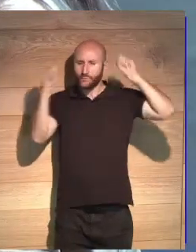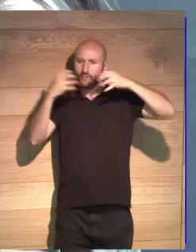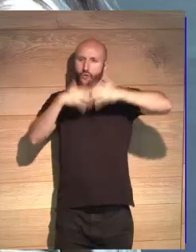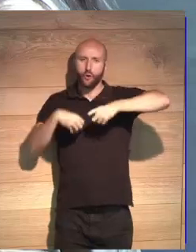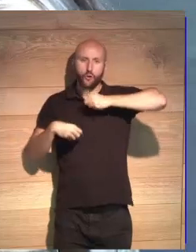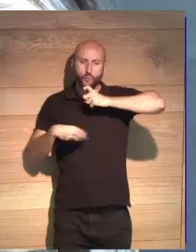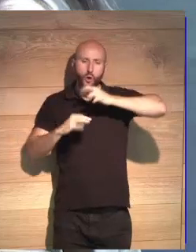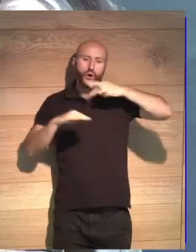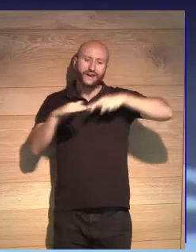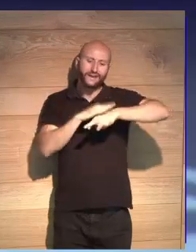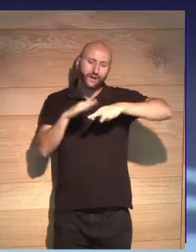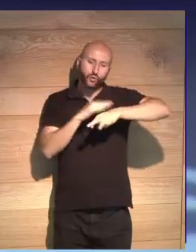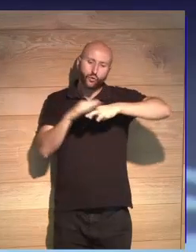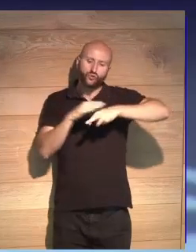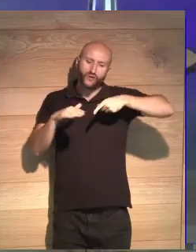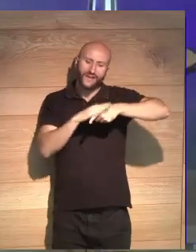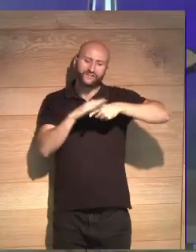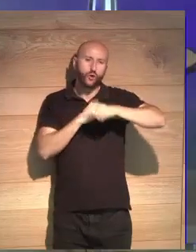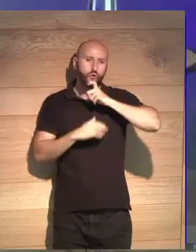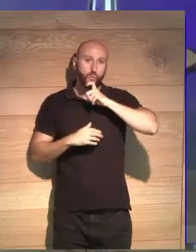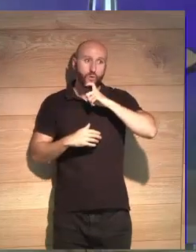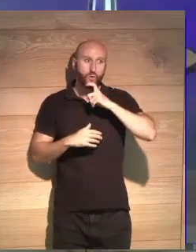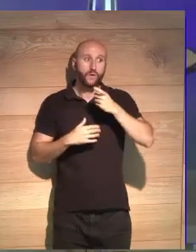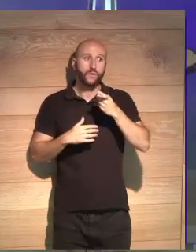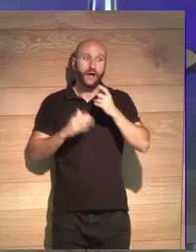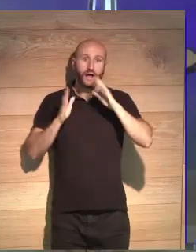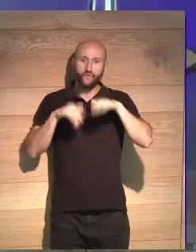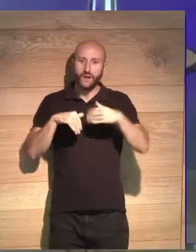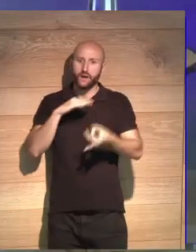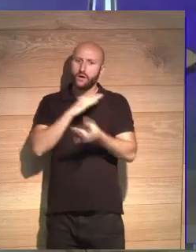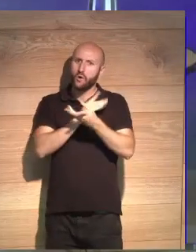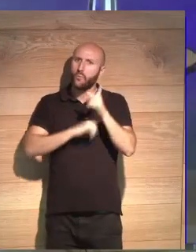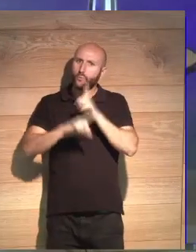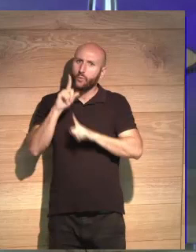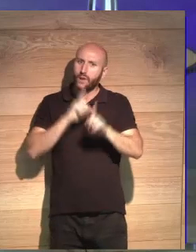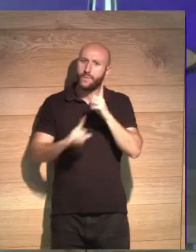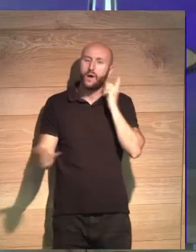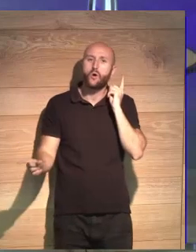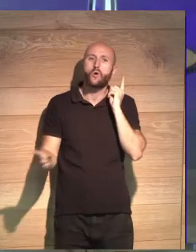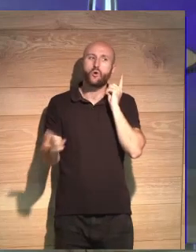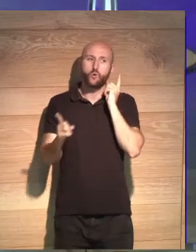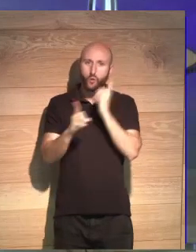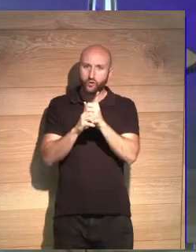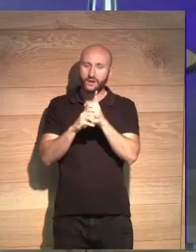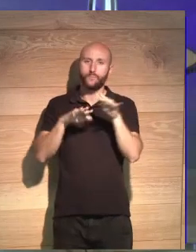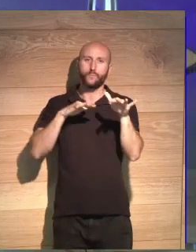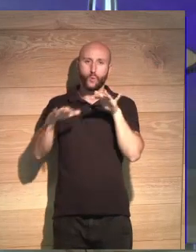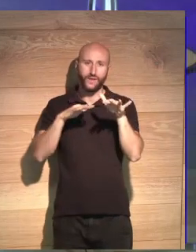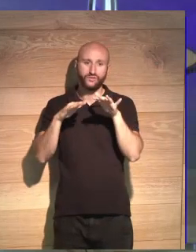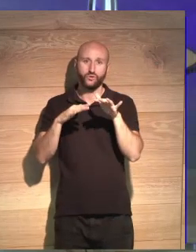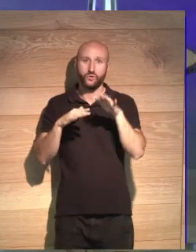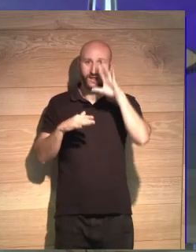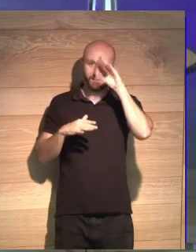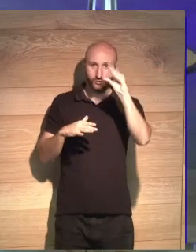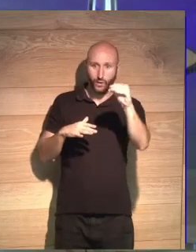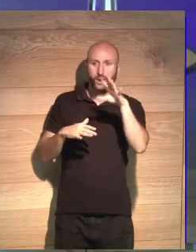giving you some content, some history, but they let you understand how diplomacy works, how you build some resources. So